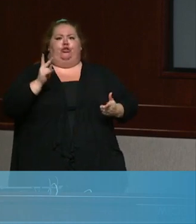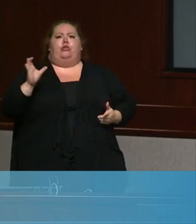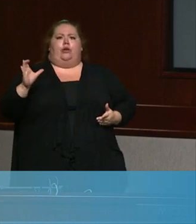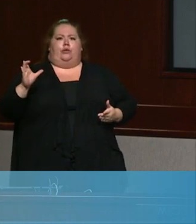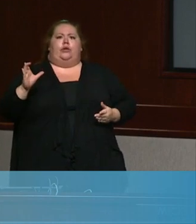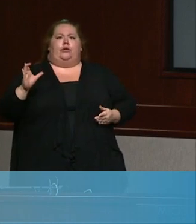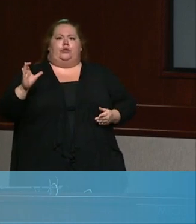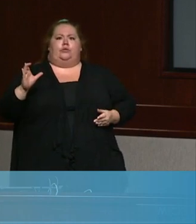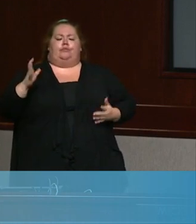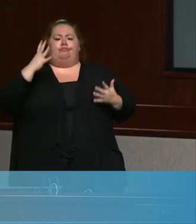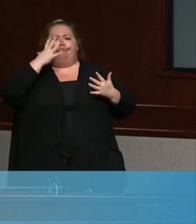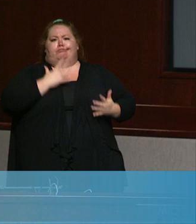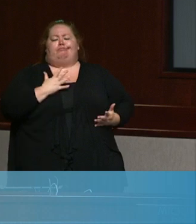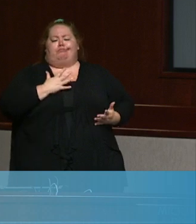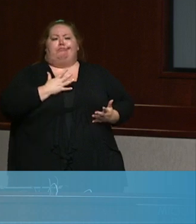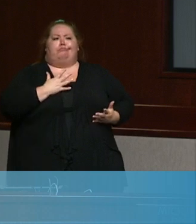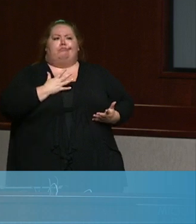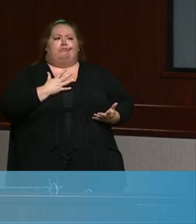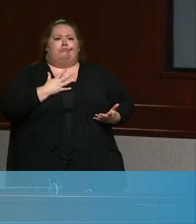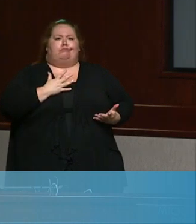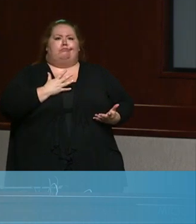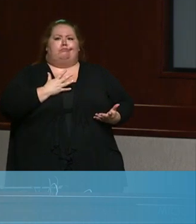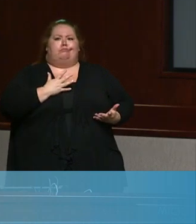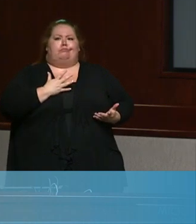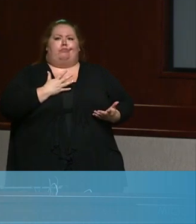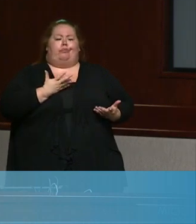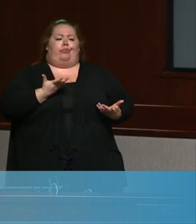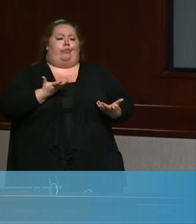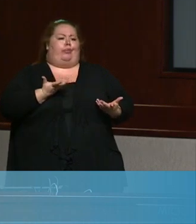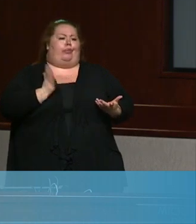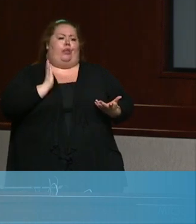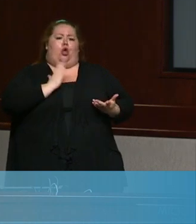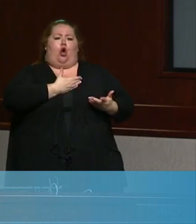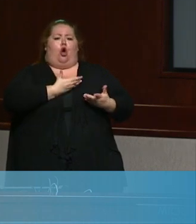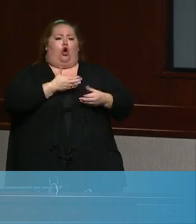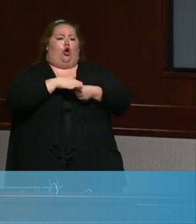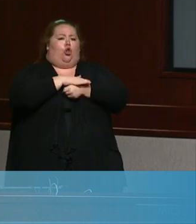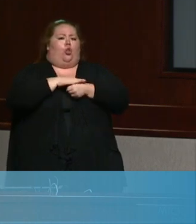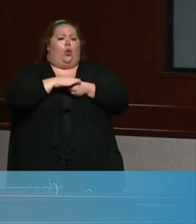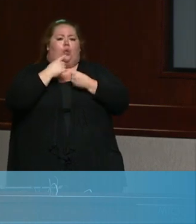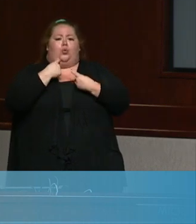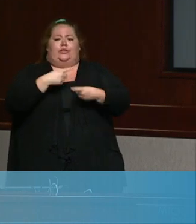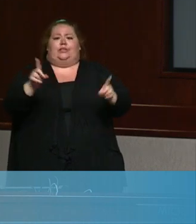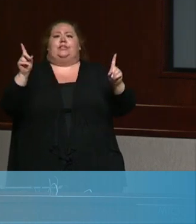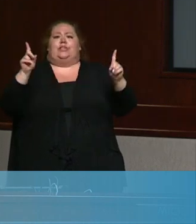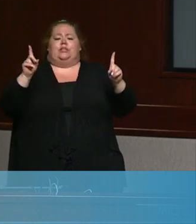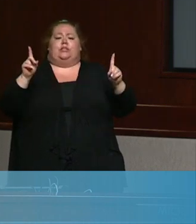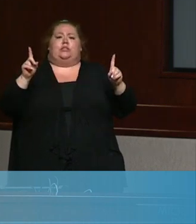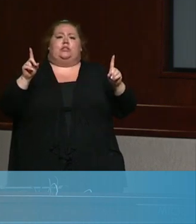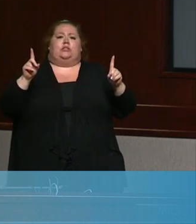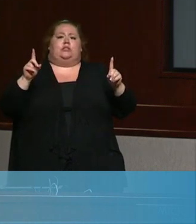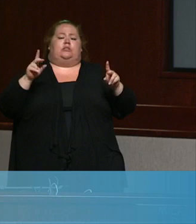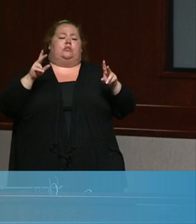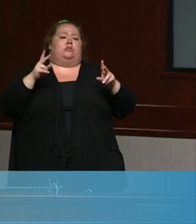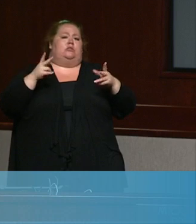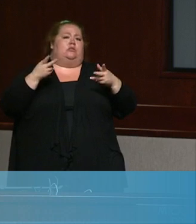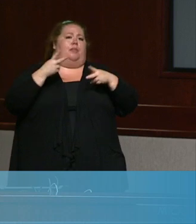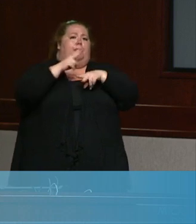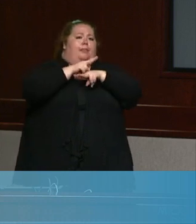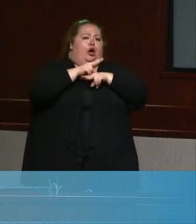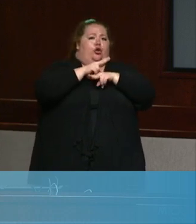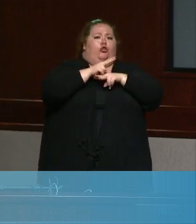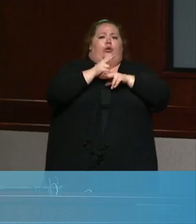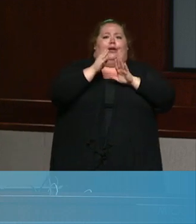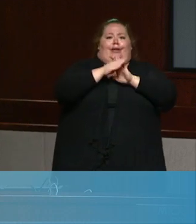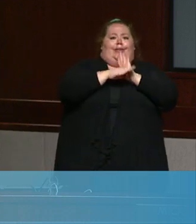unlike previously, the local success, our local success on meeting those metrics on the monitoring list no longer